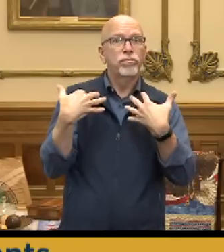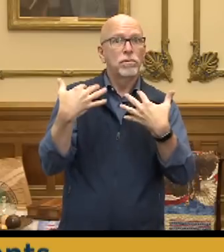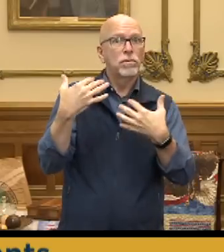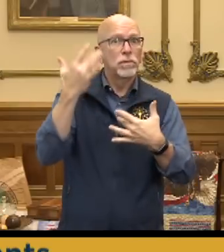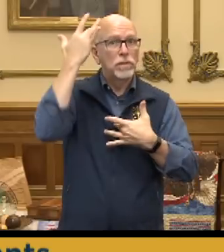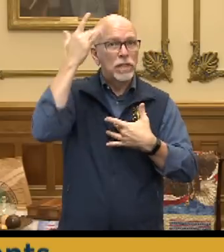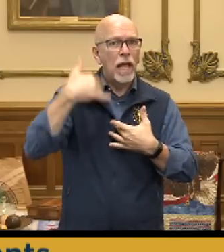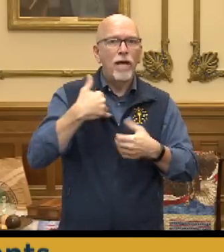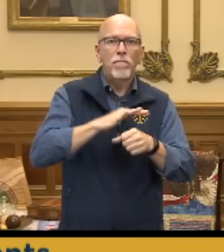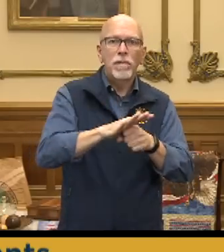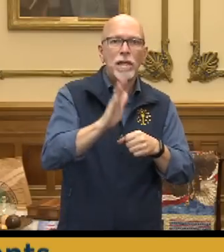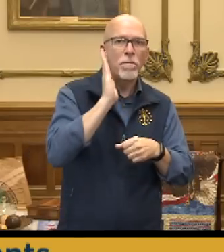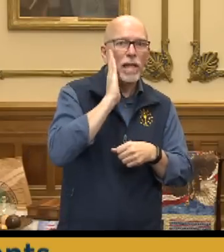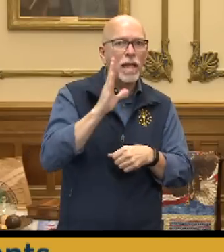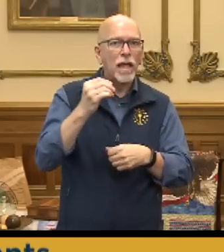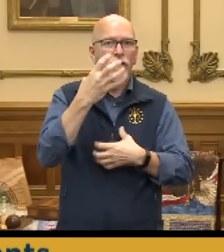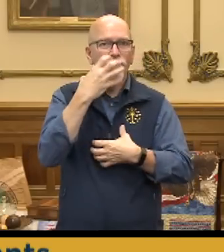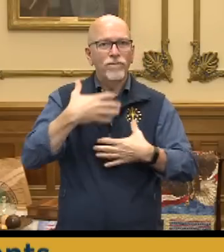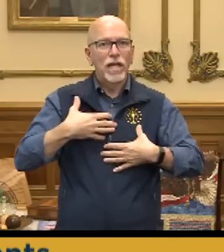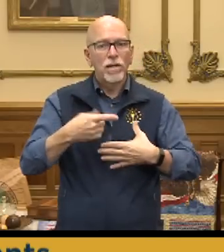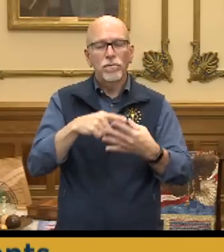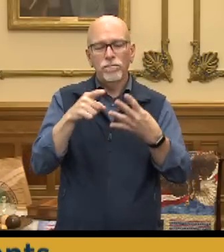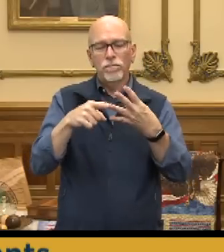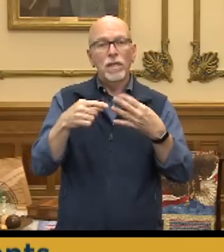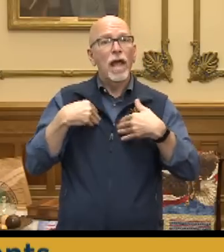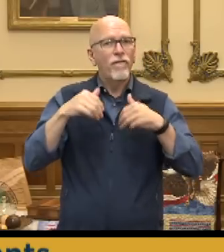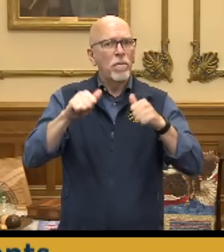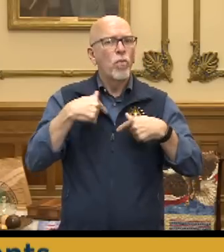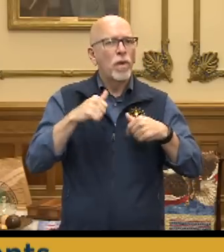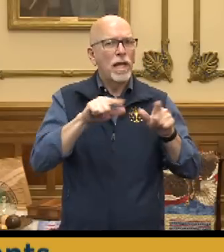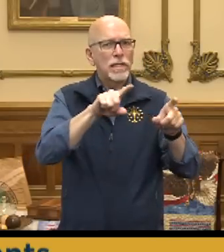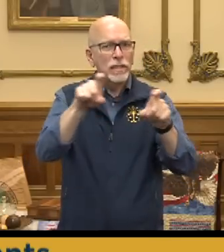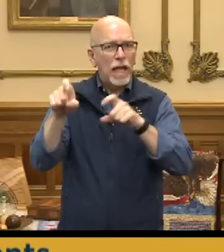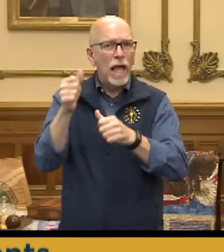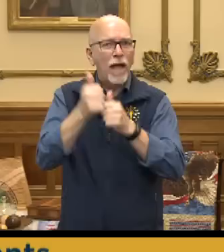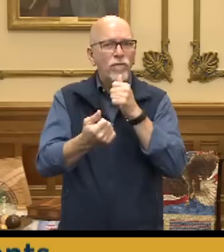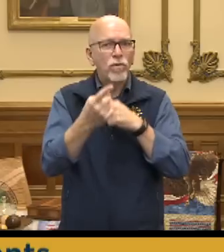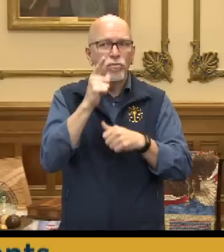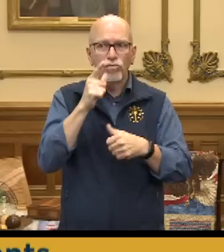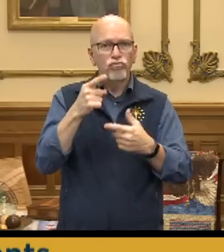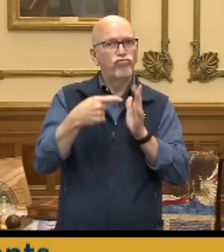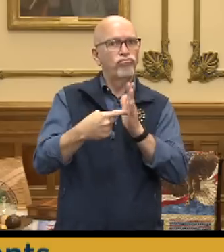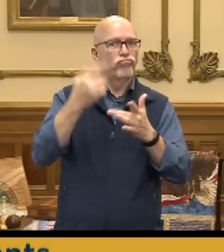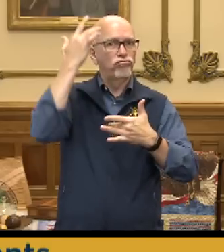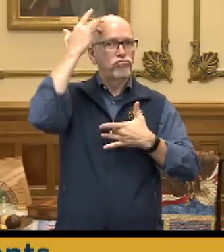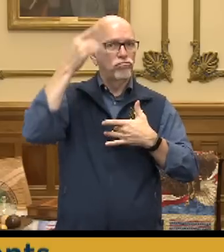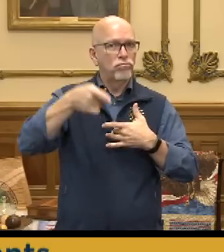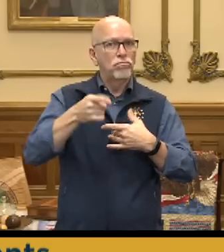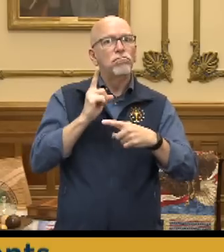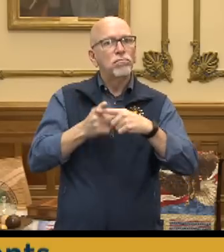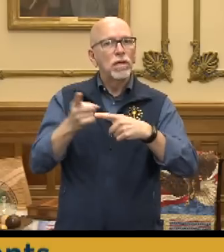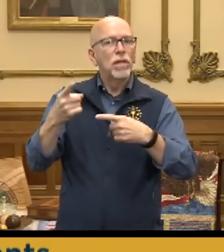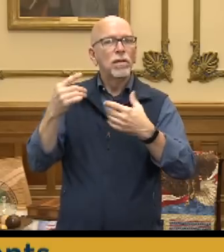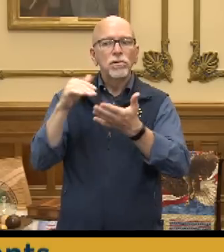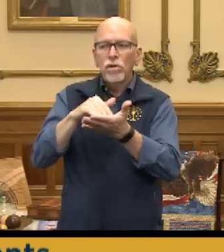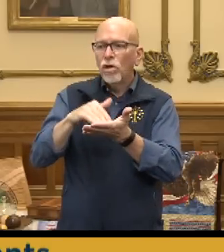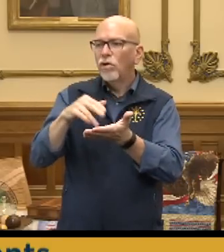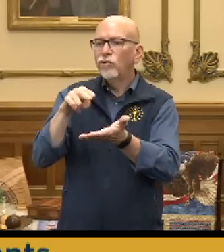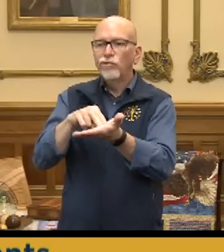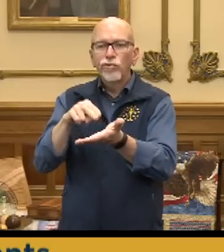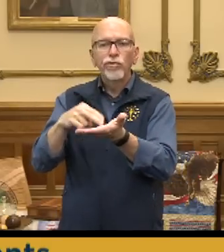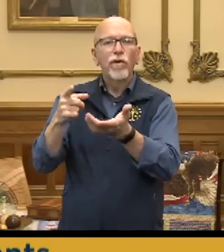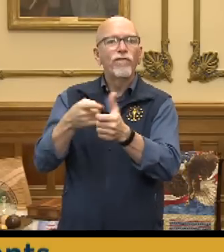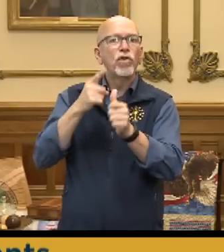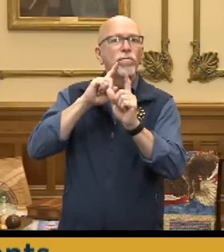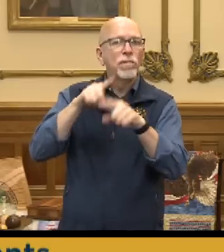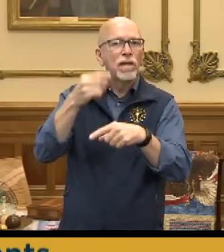ventilators. The state retains its ability to test all Hoosiers who are COVID-19 symptomatic, as well as healthcare workers, first responders,